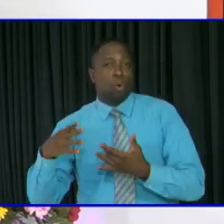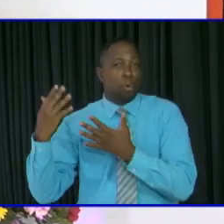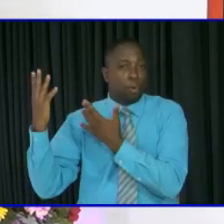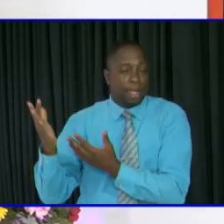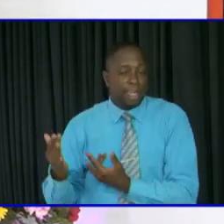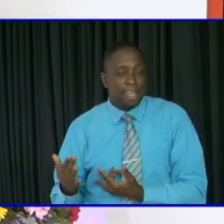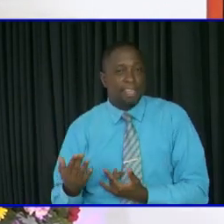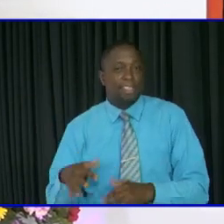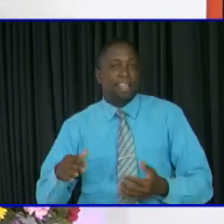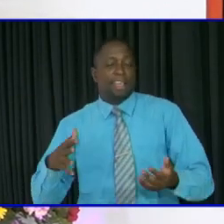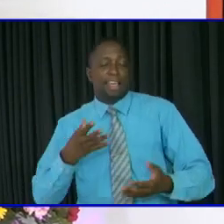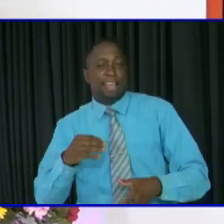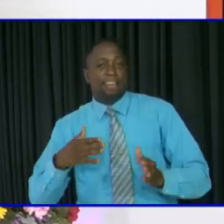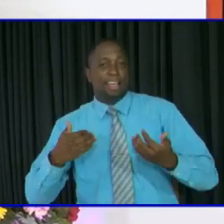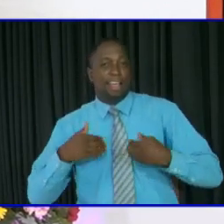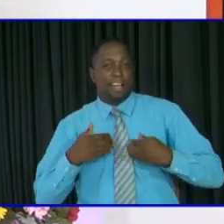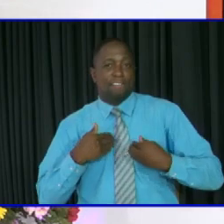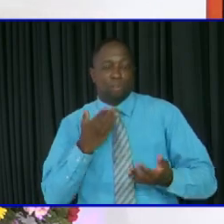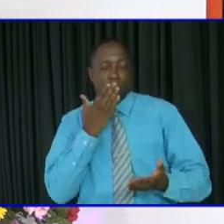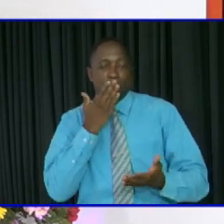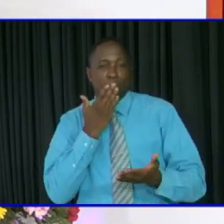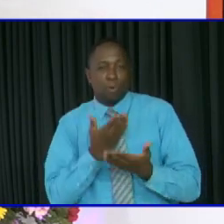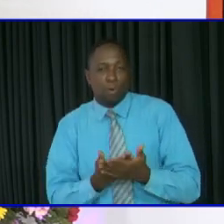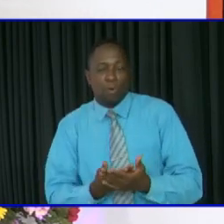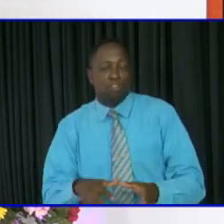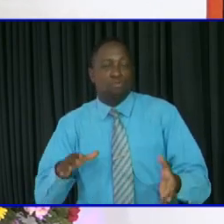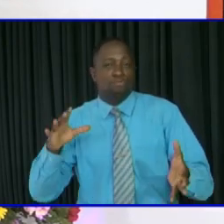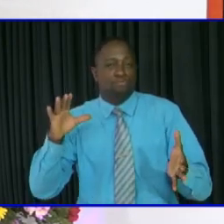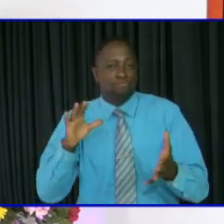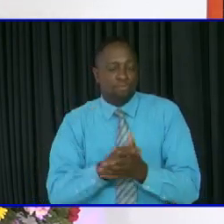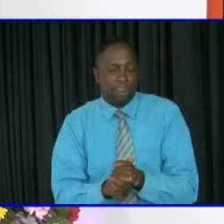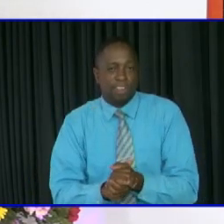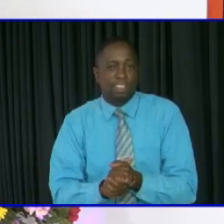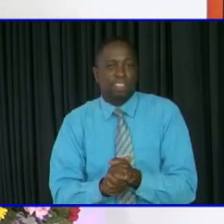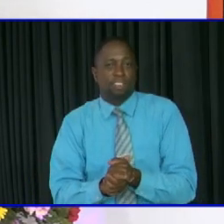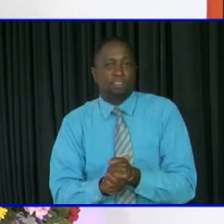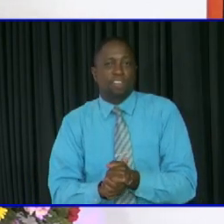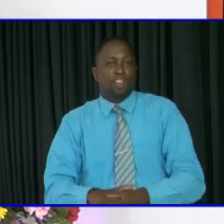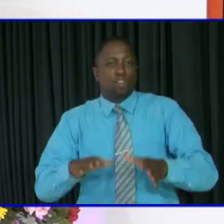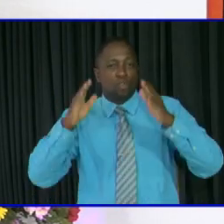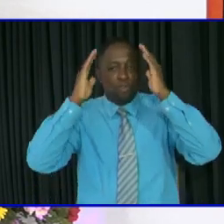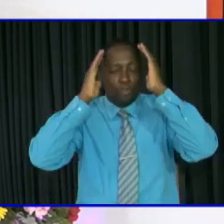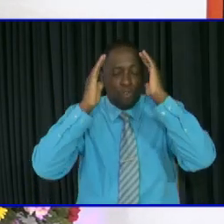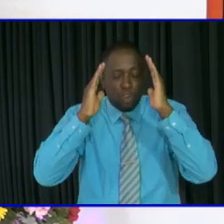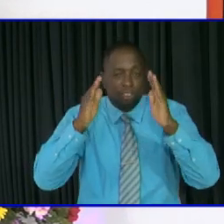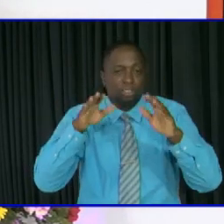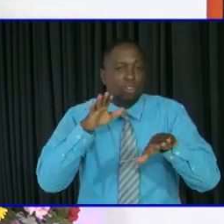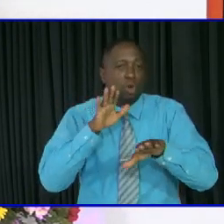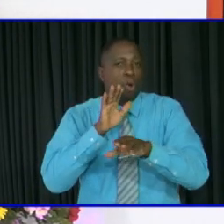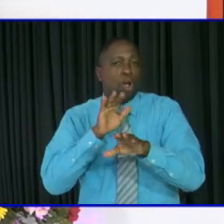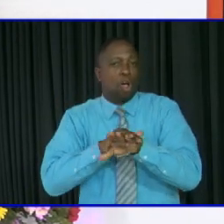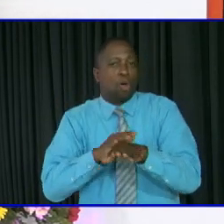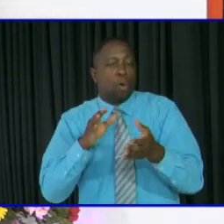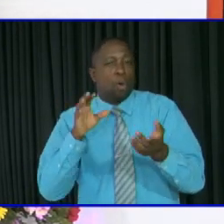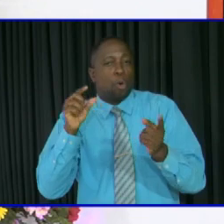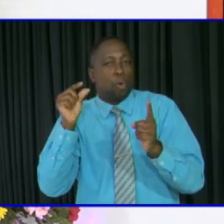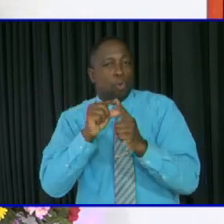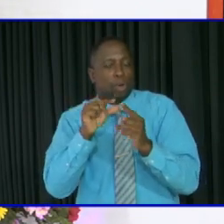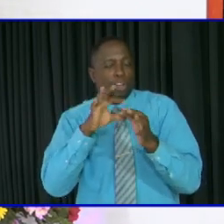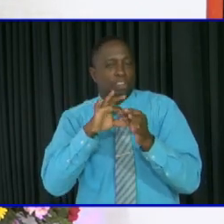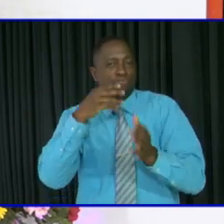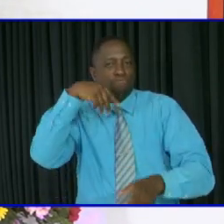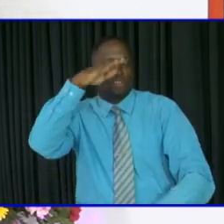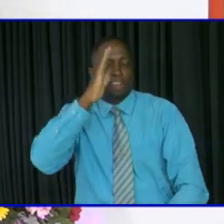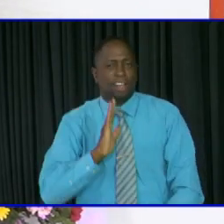partner, if it is that you want to be successful in life, pay attention to the word of God. And if it is that you want to